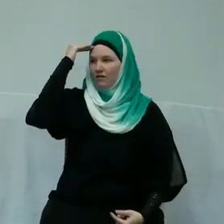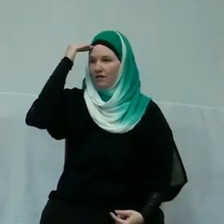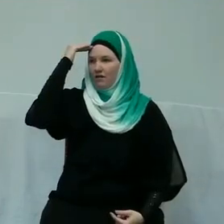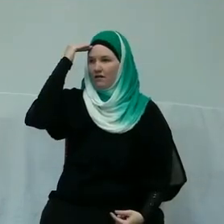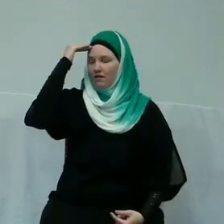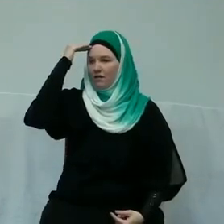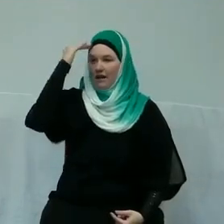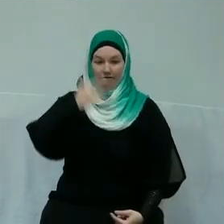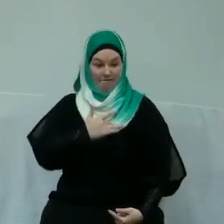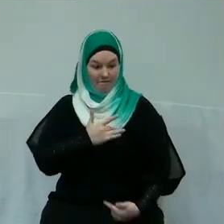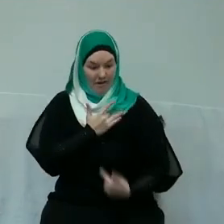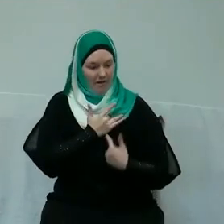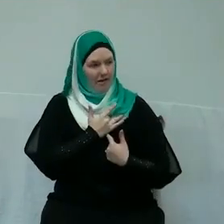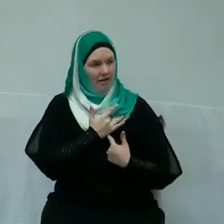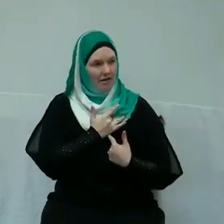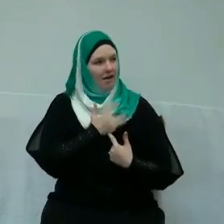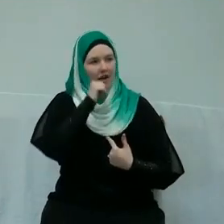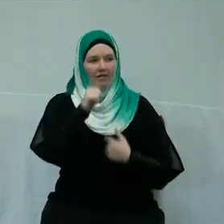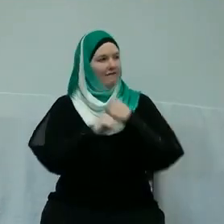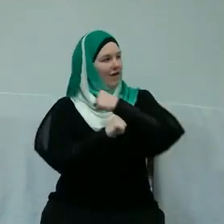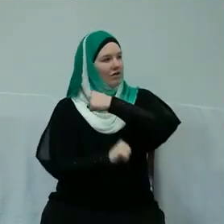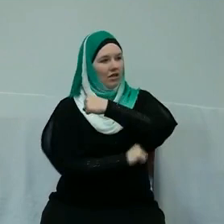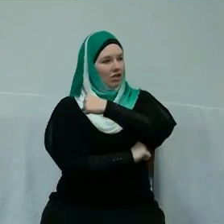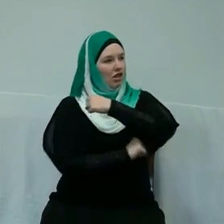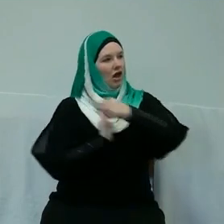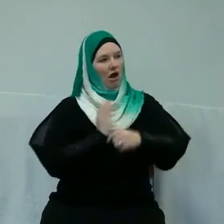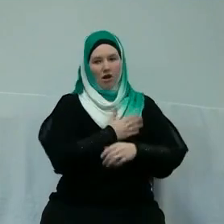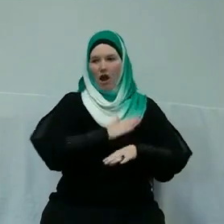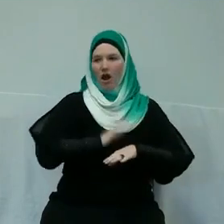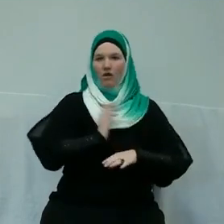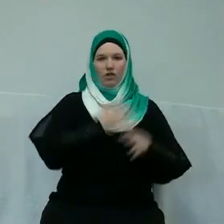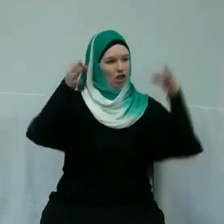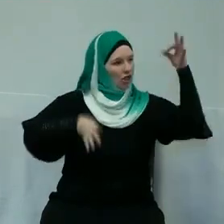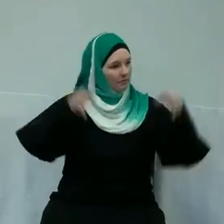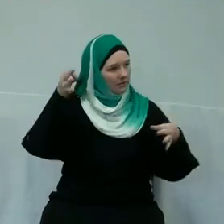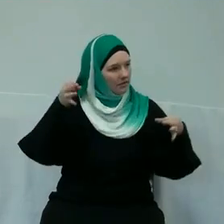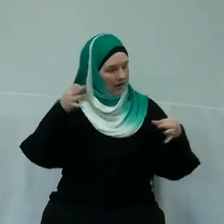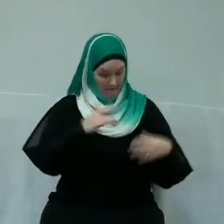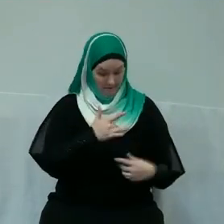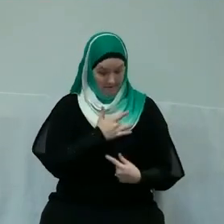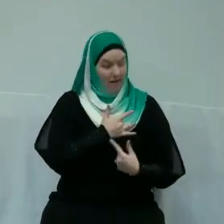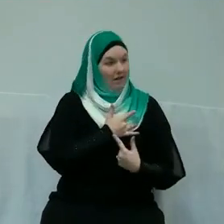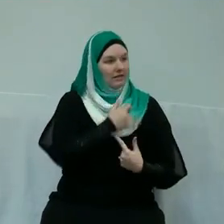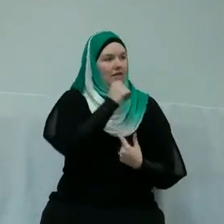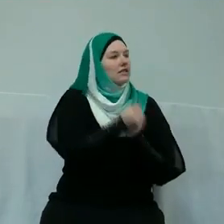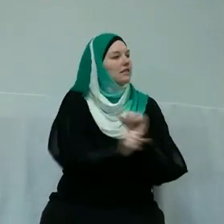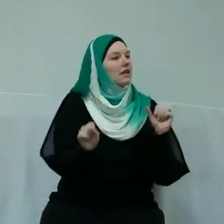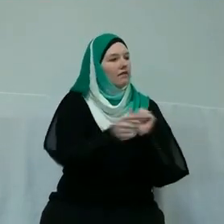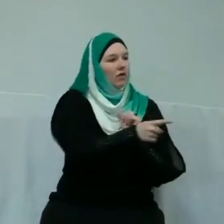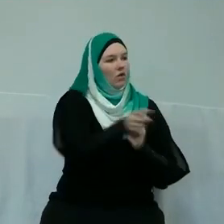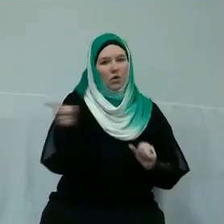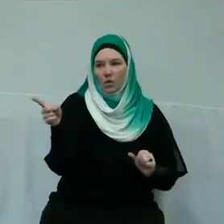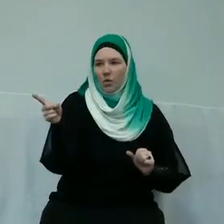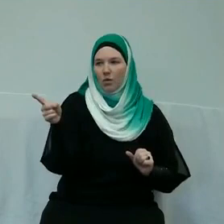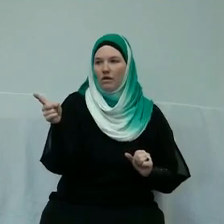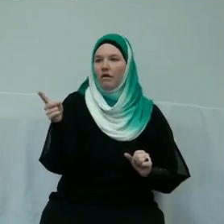ilm. Feeling is not a foundation for judgment. And feeling does not deliver you even your